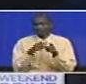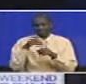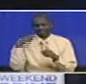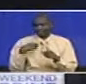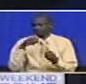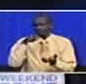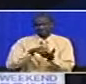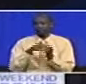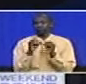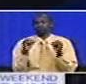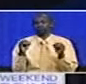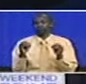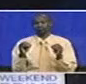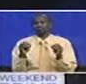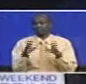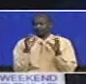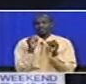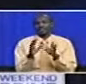down.